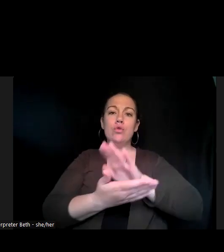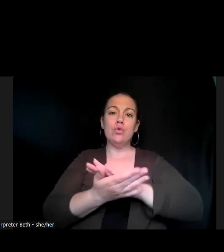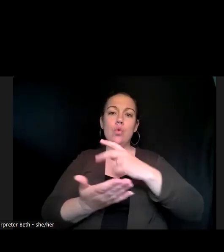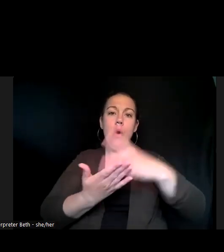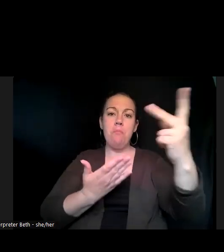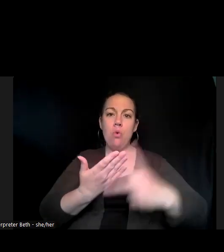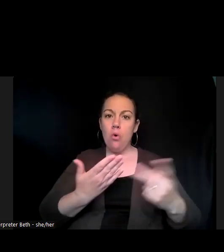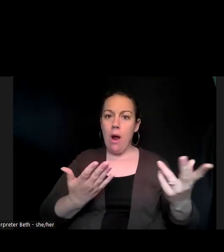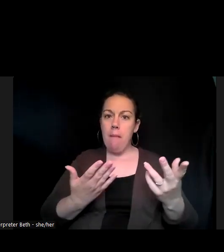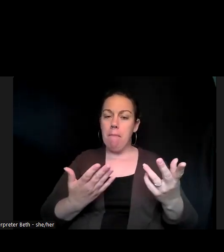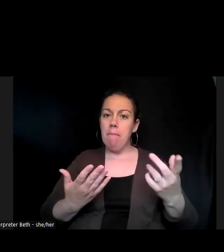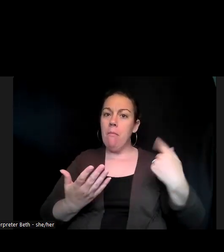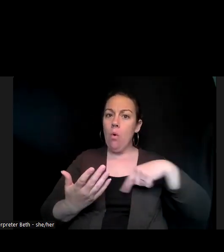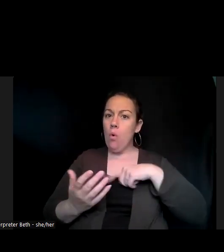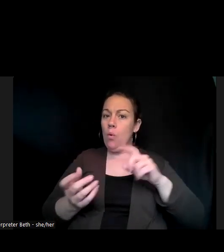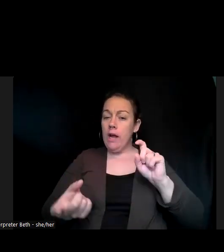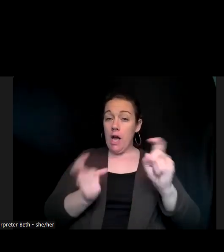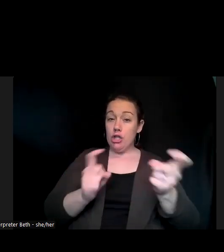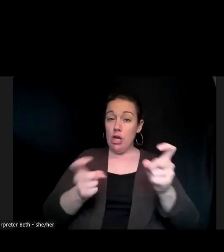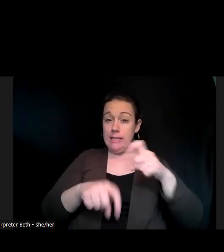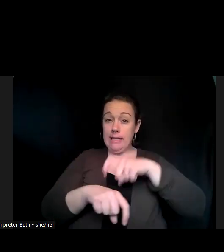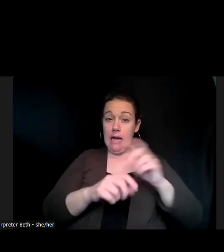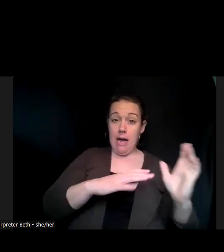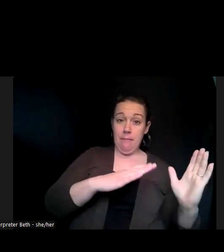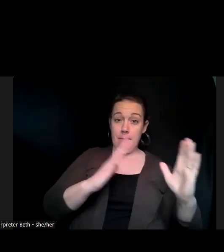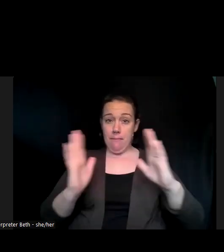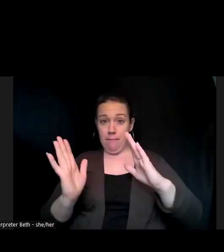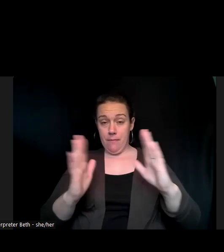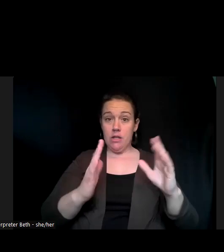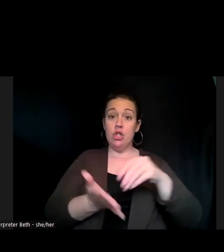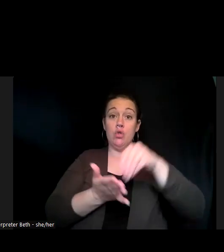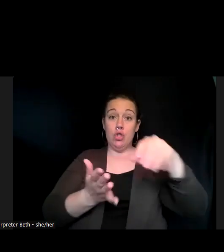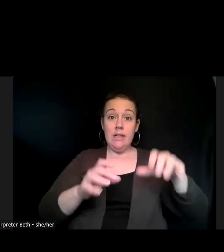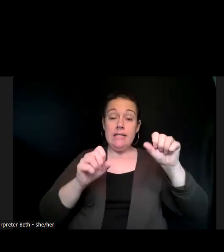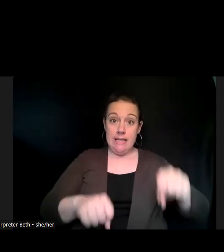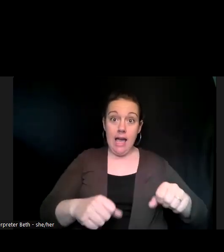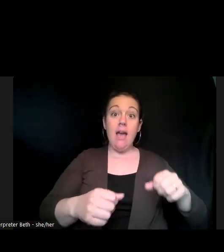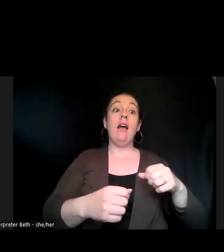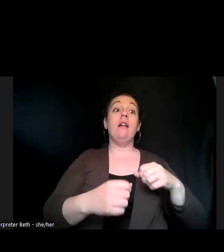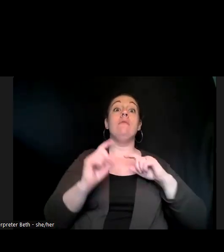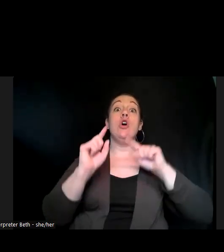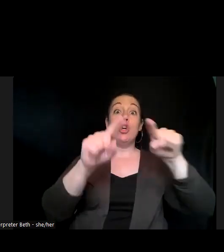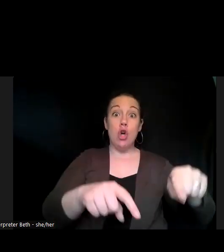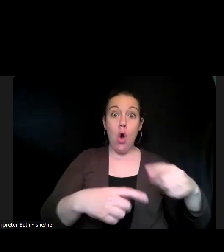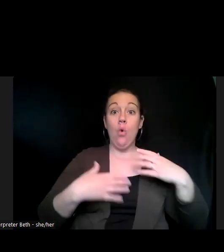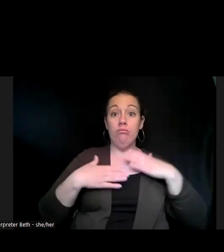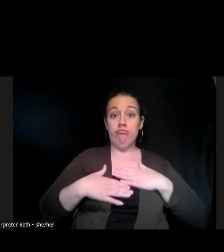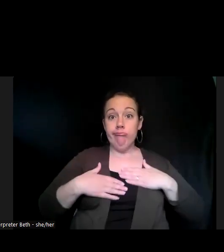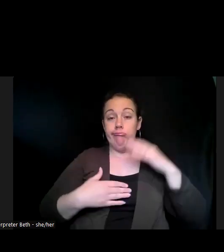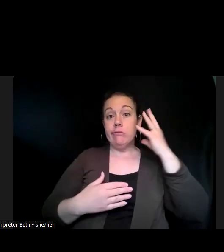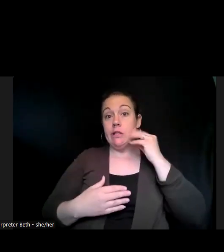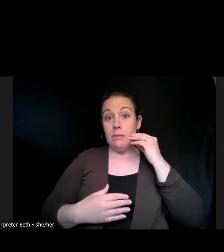be something that we're shifting during the school day, so students are actually able to get to those programs? The other thing is that we really